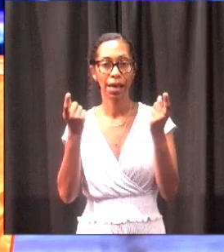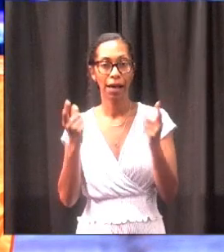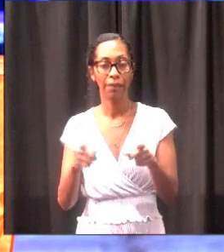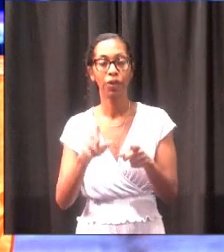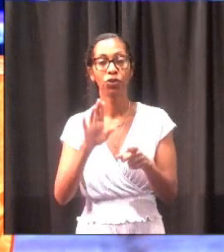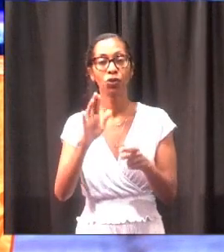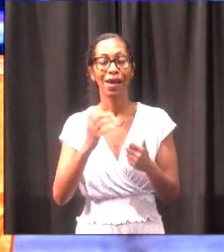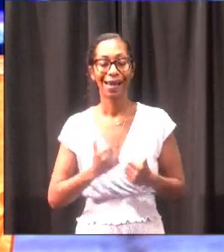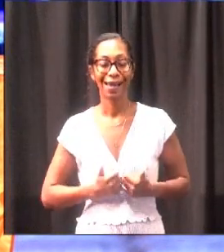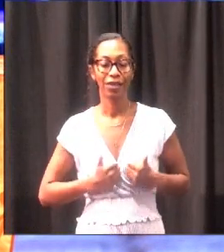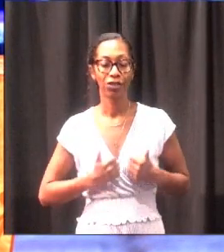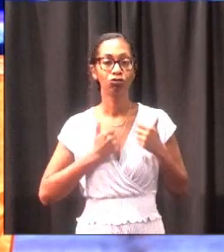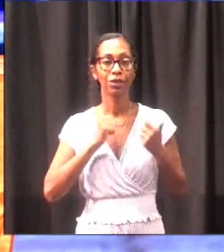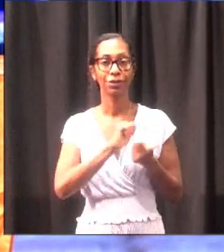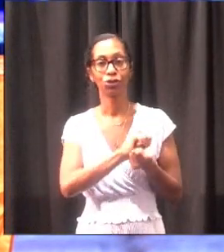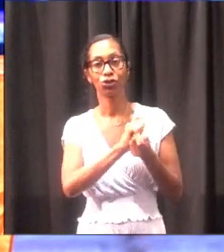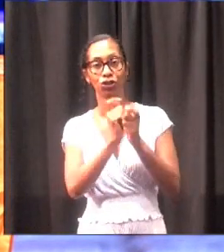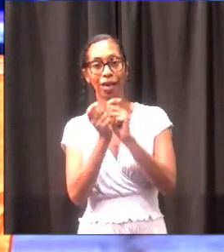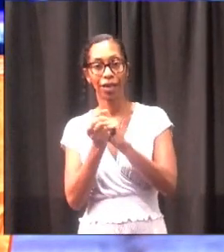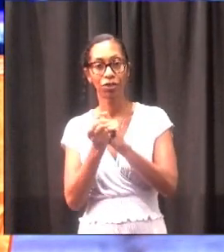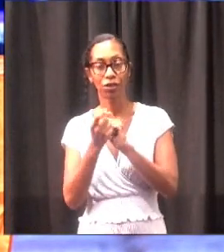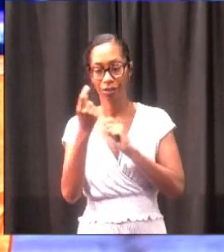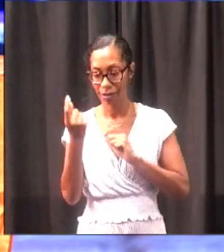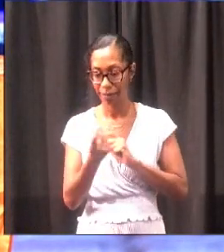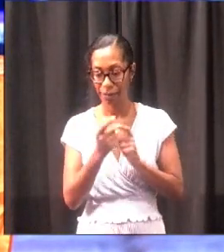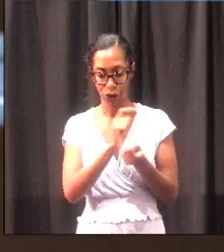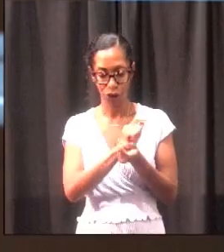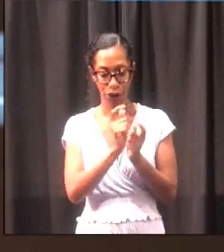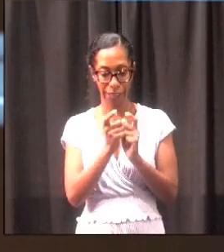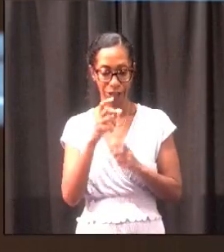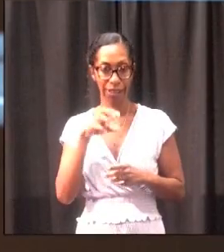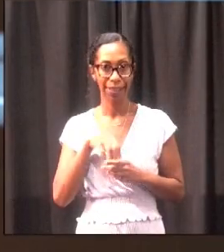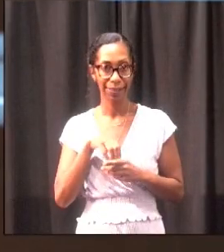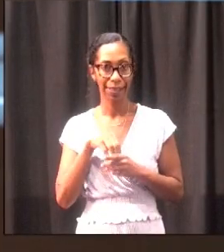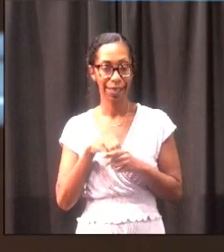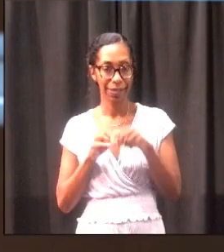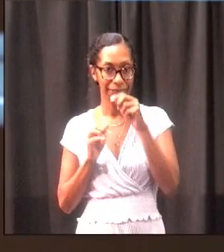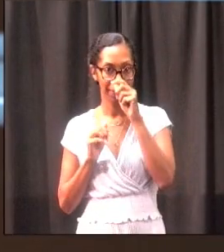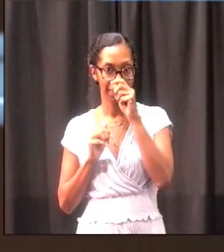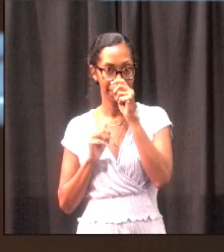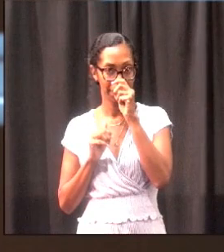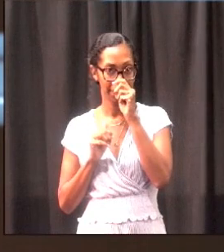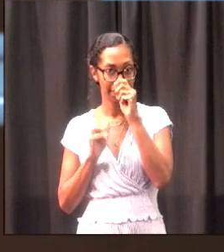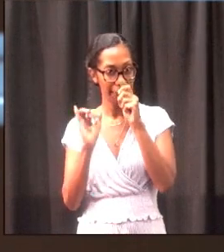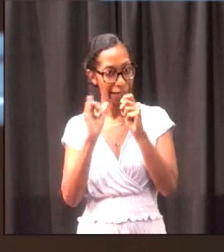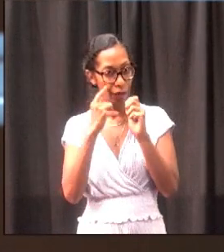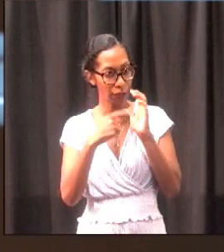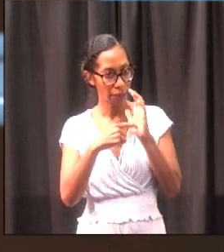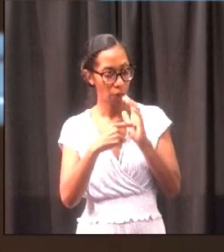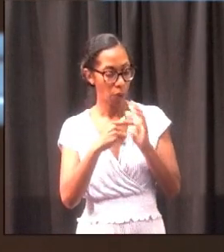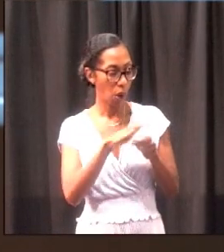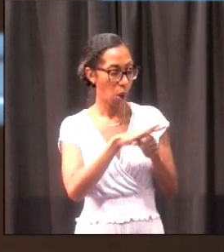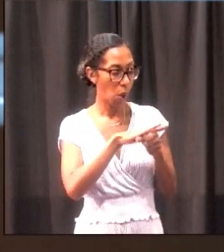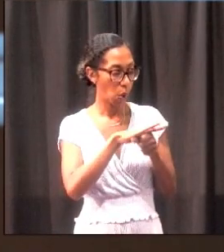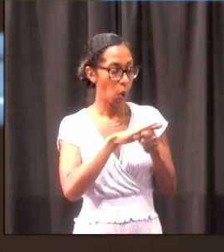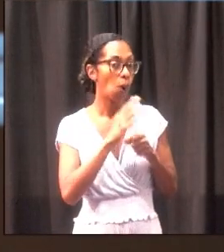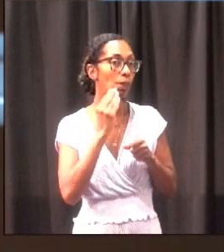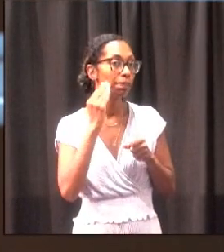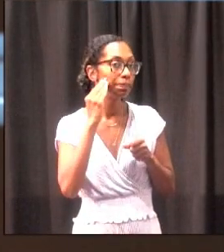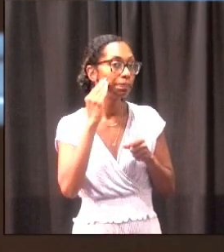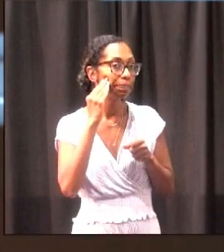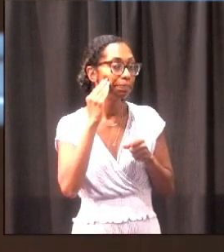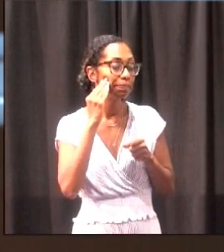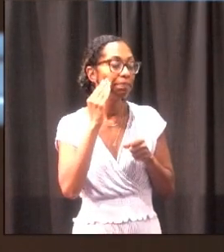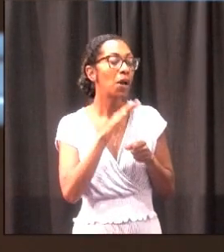changed. There was something that changed inside of you. You have your local address of your home. You have